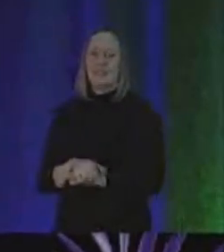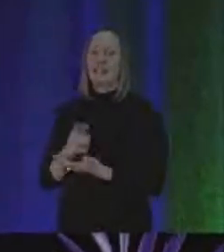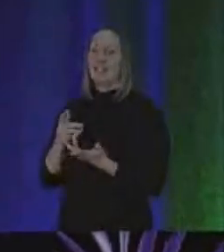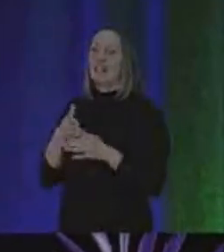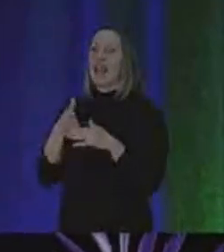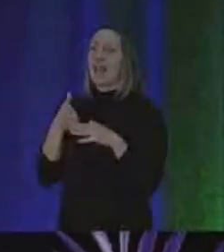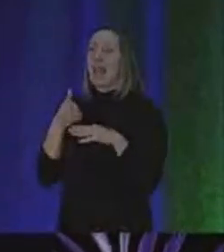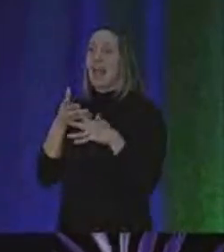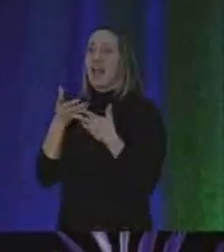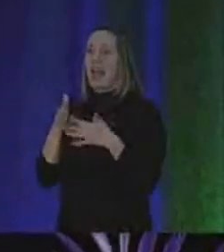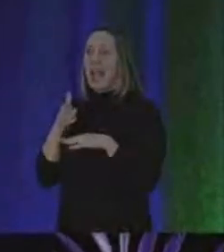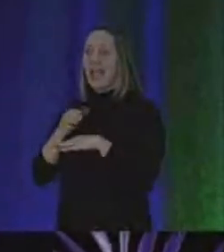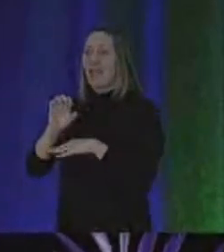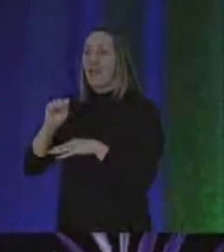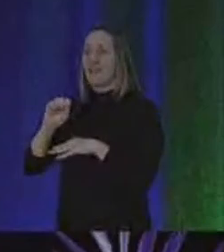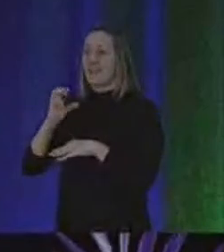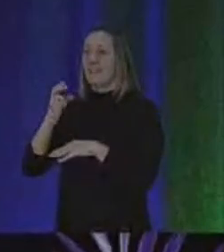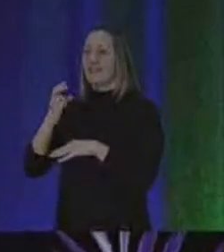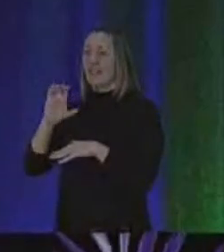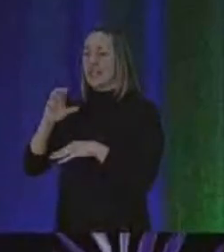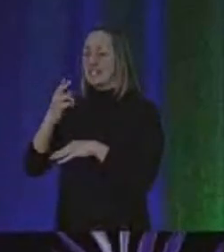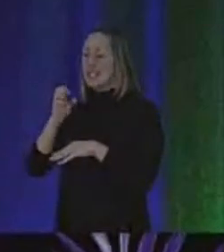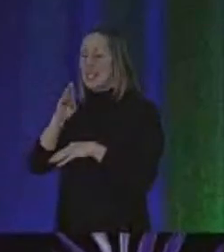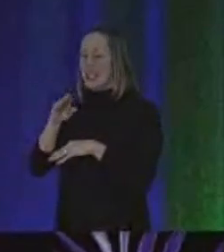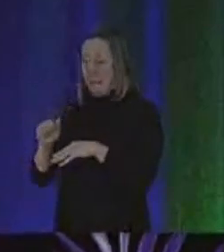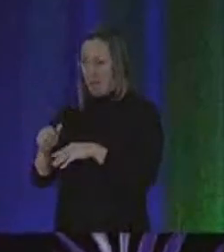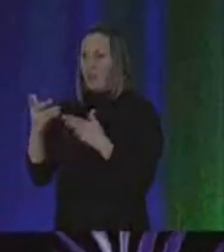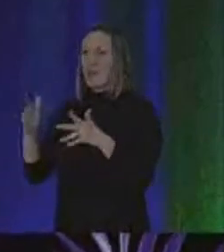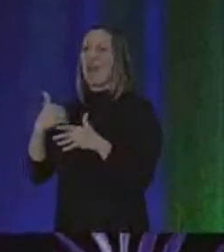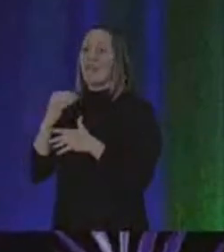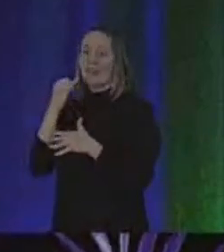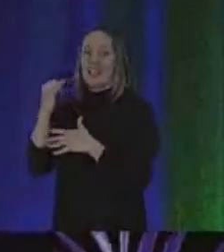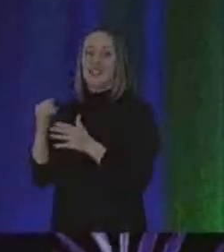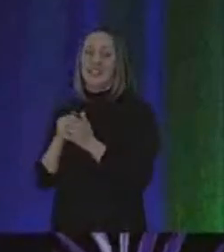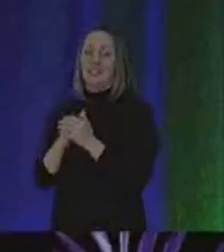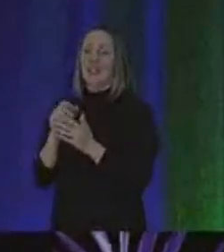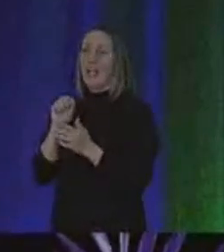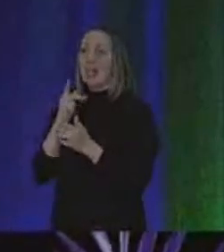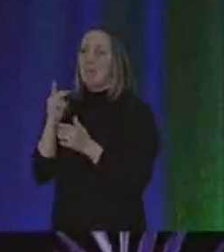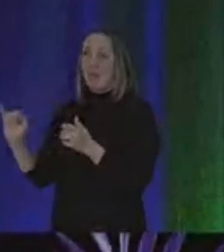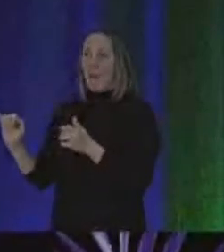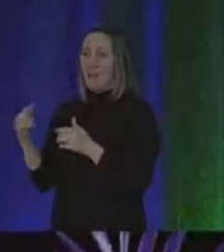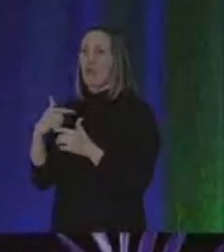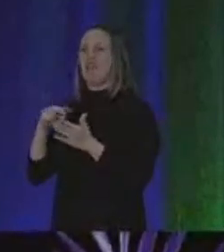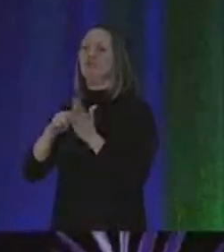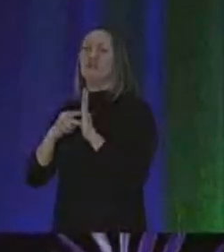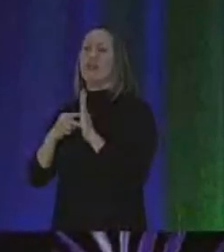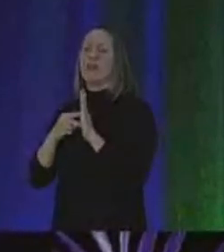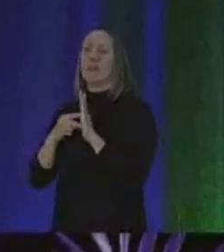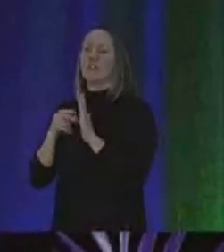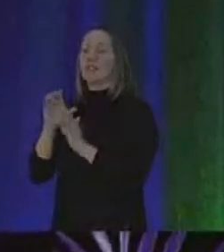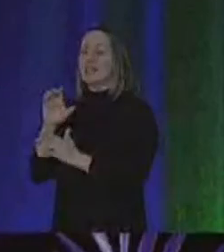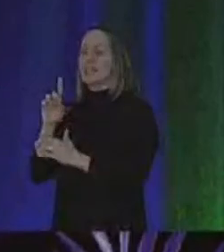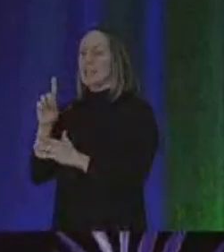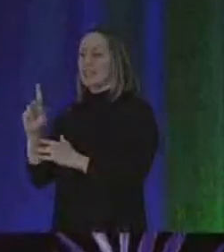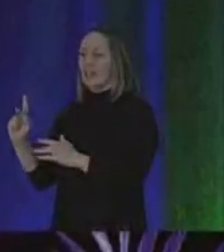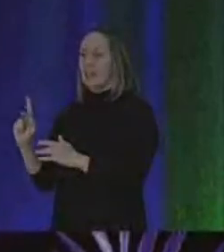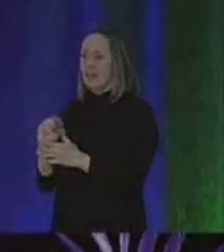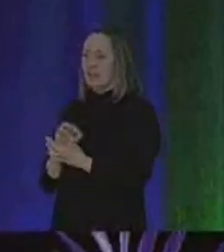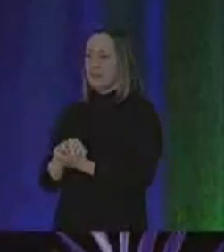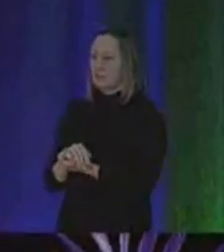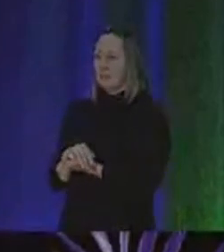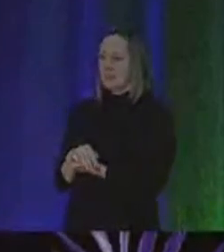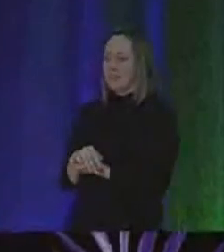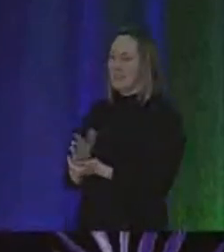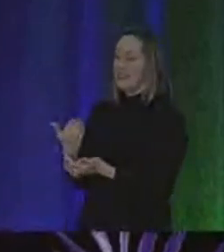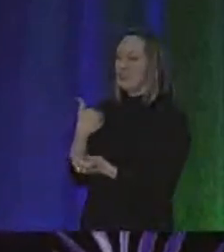After the schema, we also have the idea of an API. We need to define one within the CDK. So